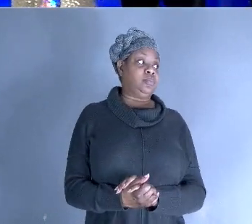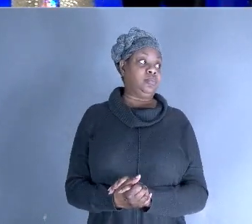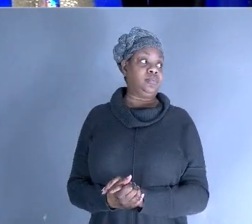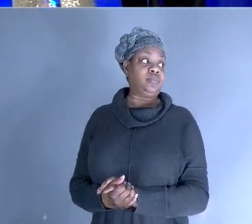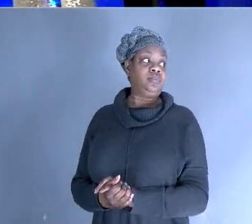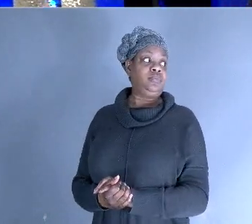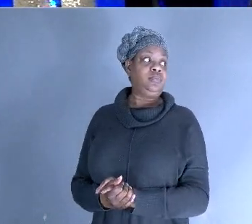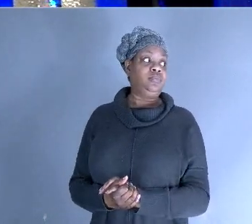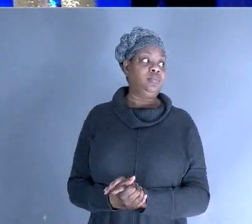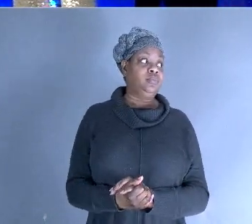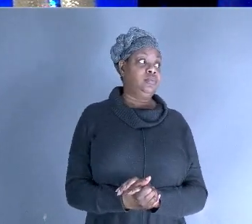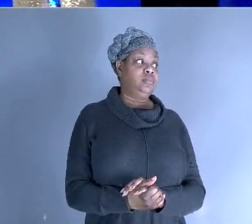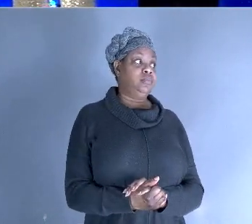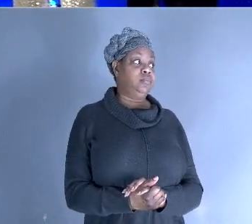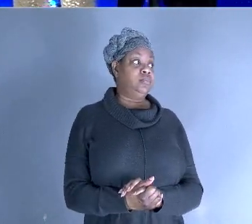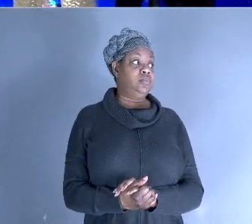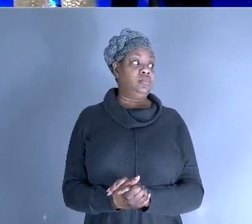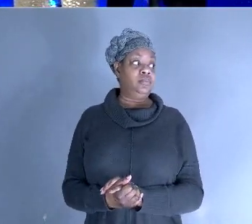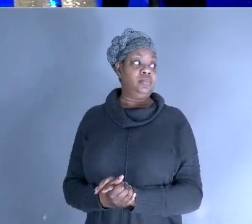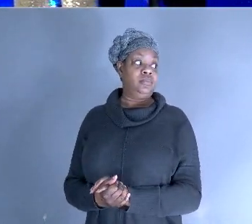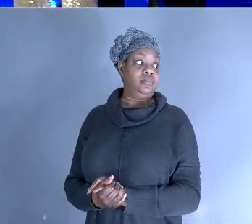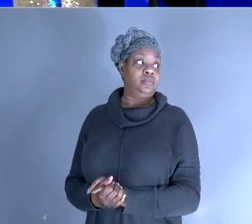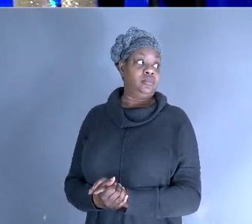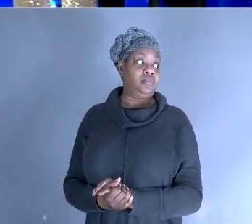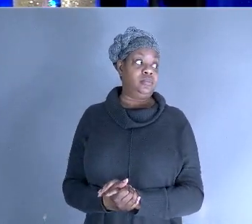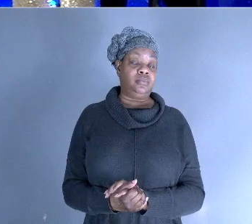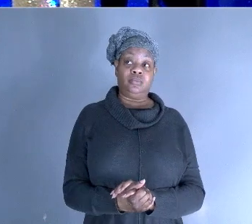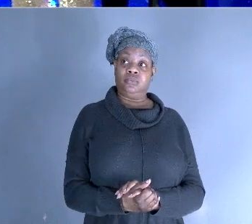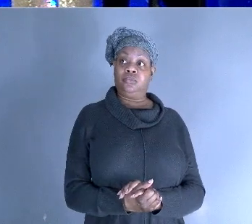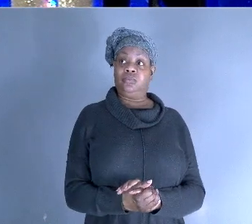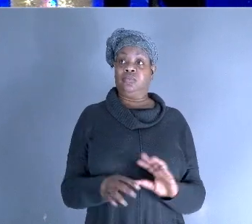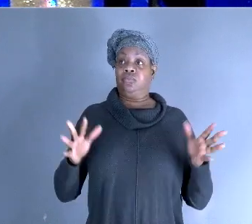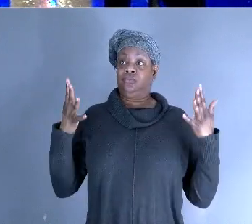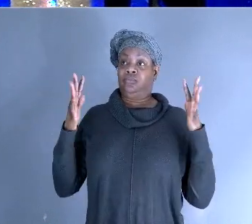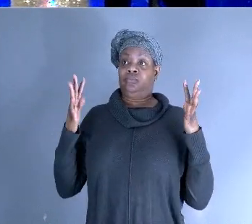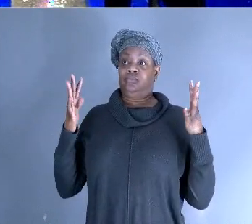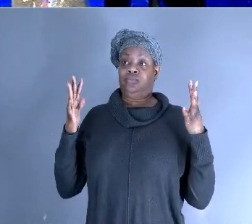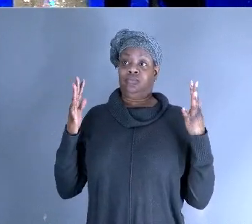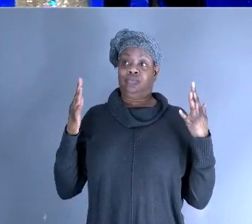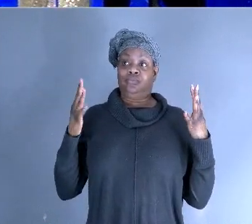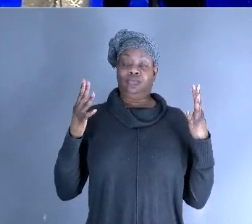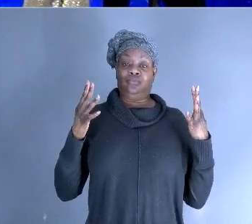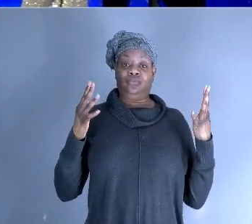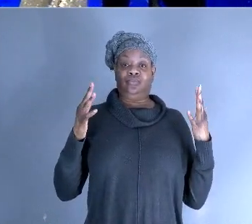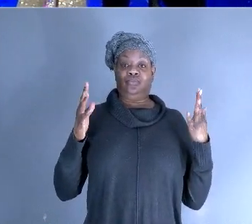Very good. Very good. Can you put your hands together for these incredible leaders?